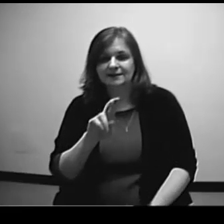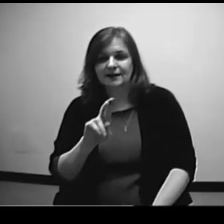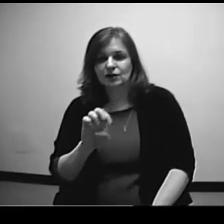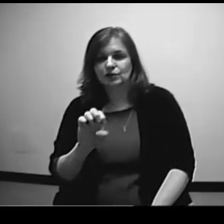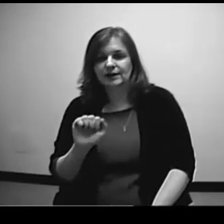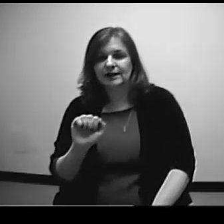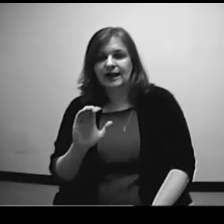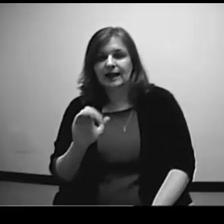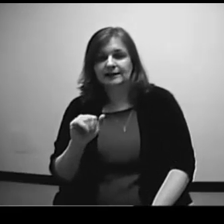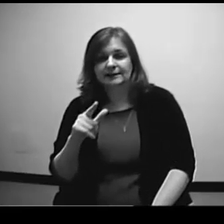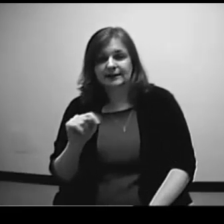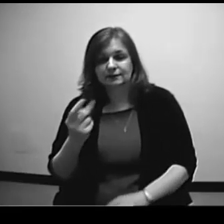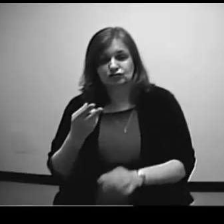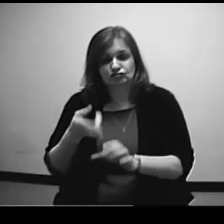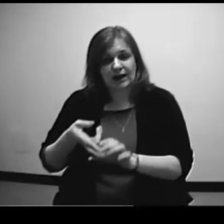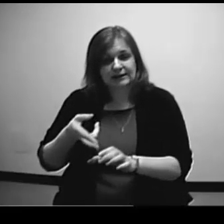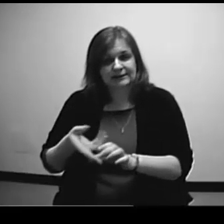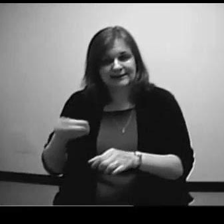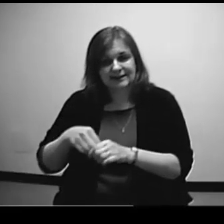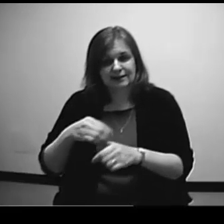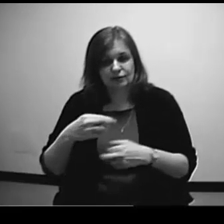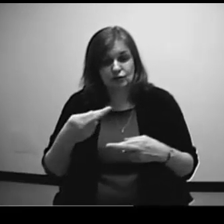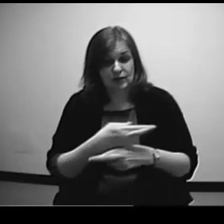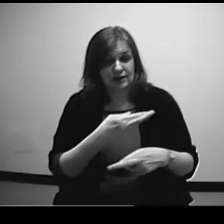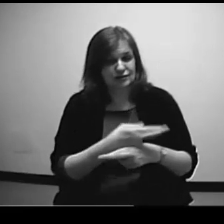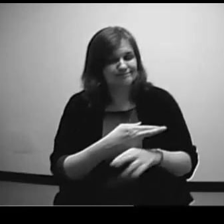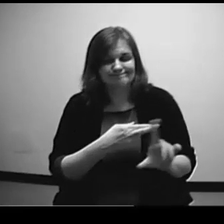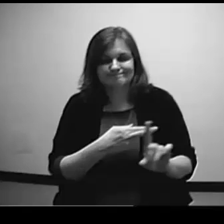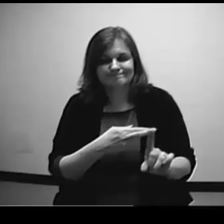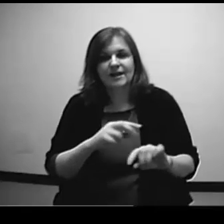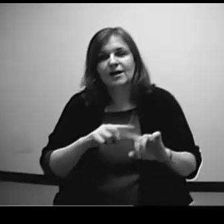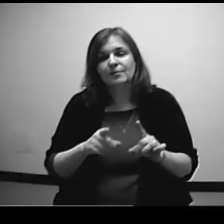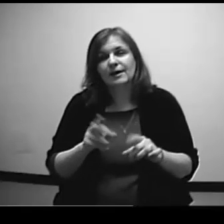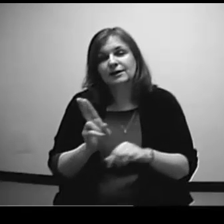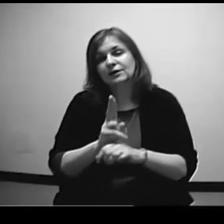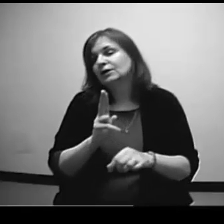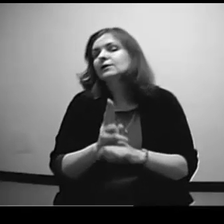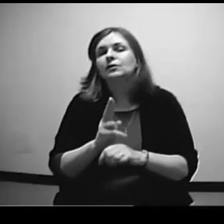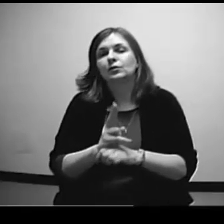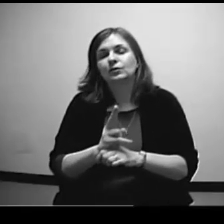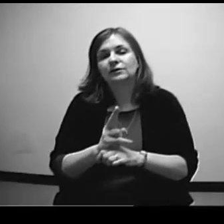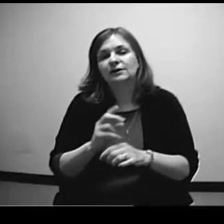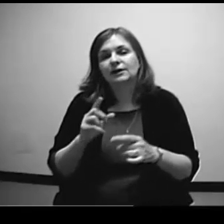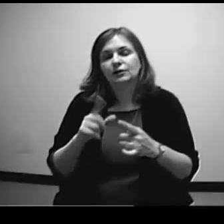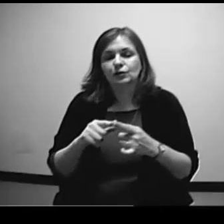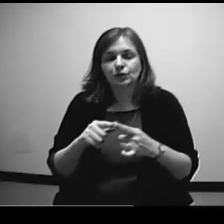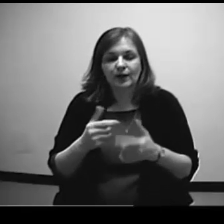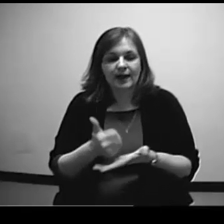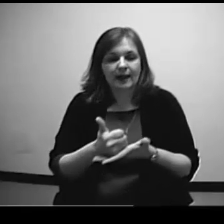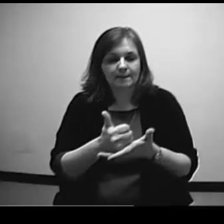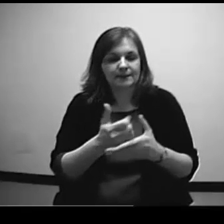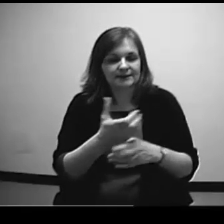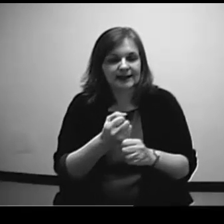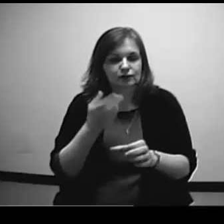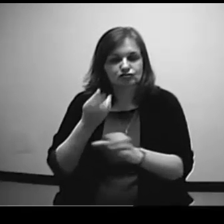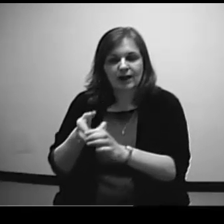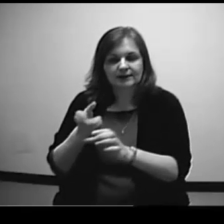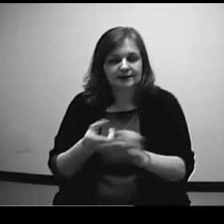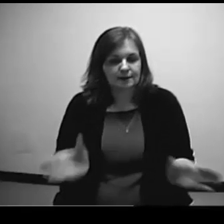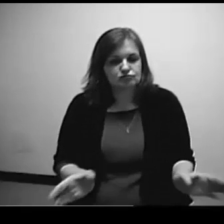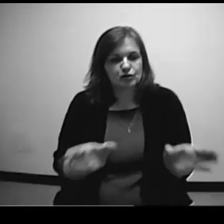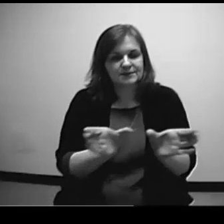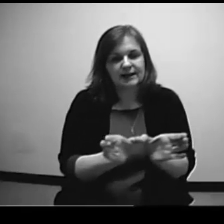not as a reactant in our process, but we're going to use it as a mechanism by which we are going to